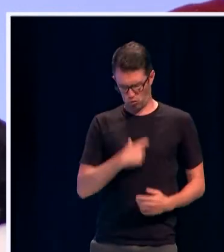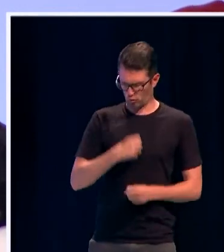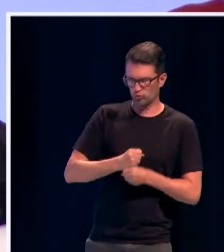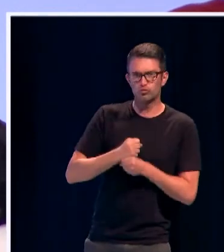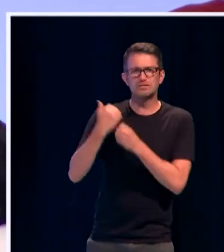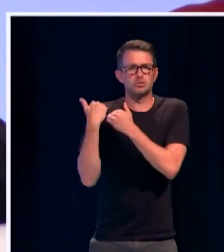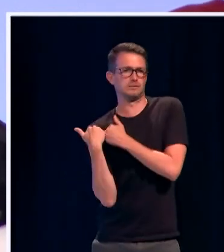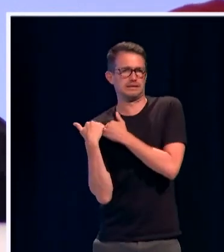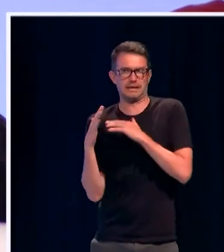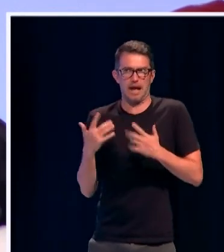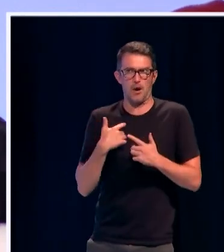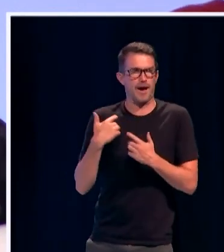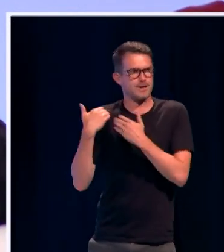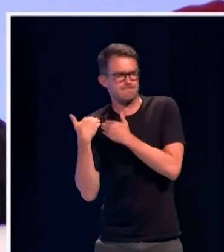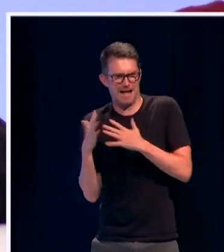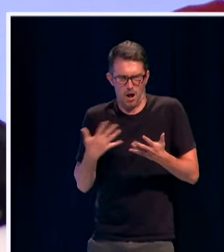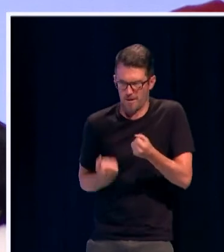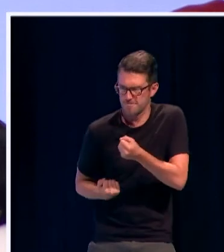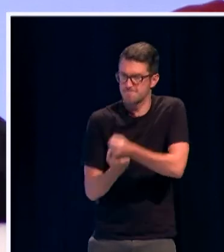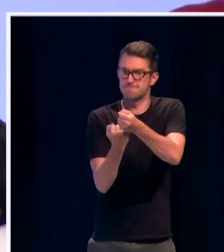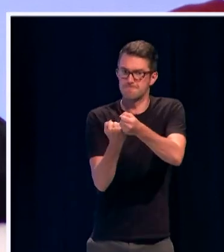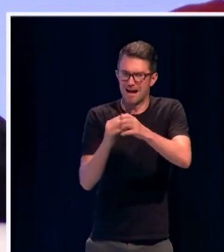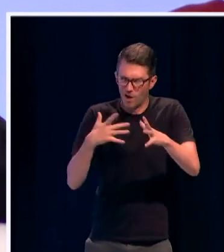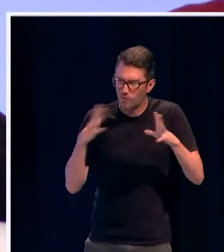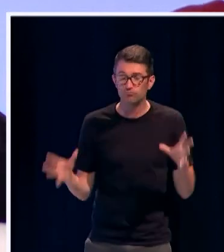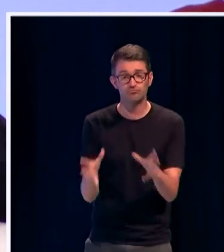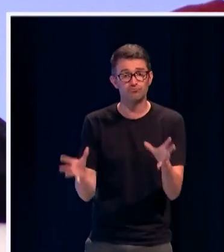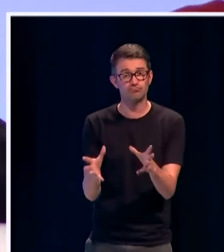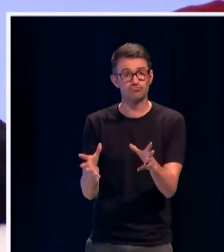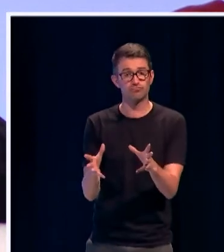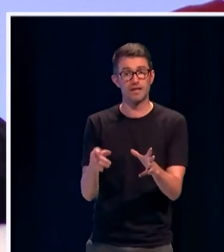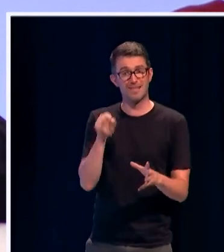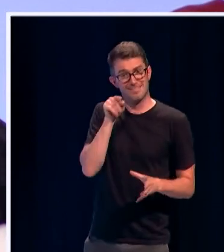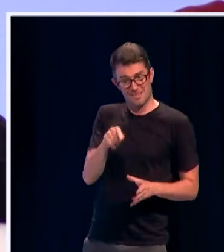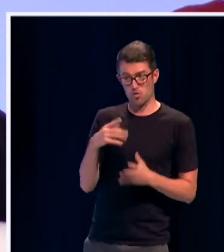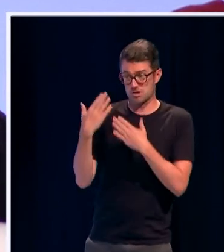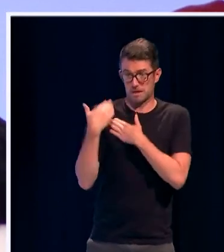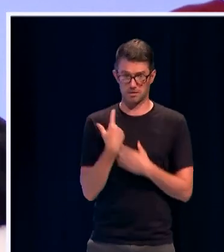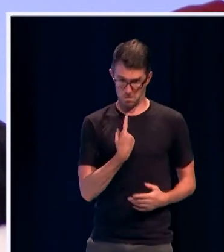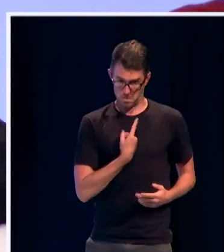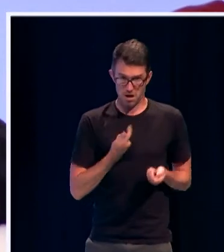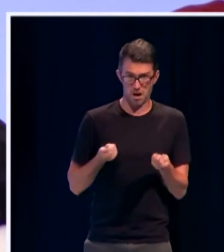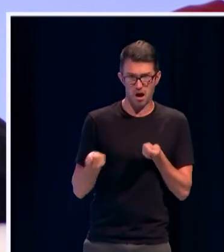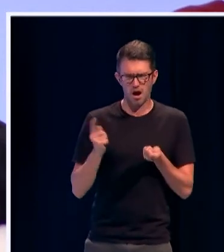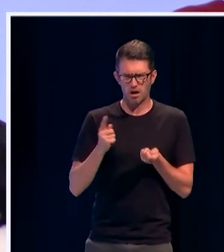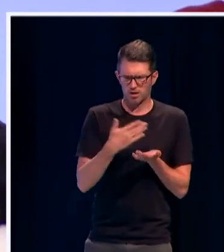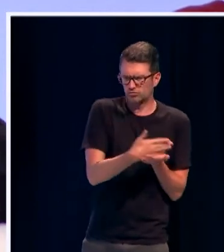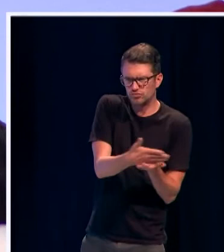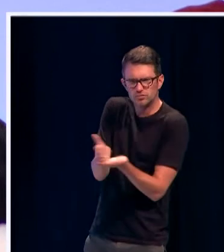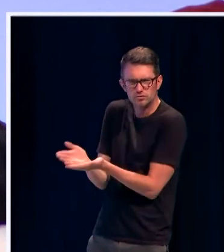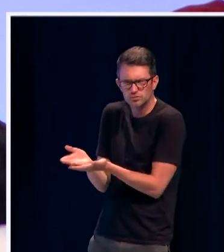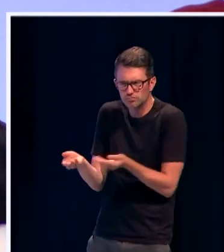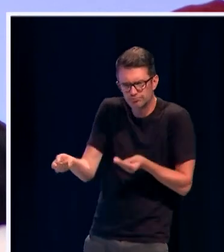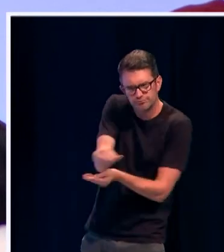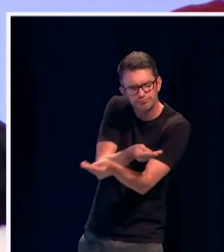has with regard to the role that it is given to him